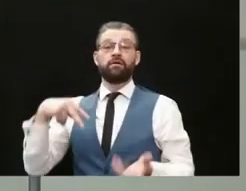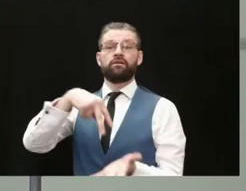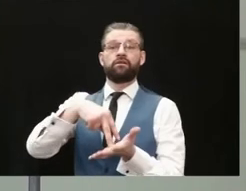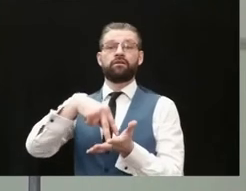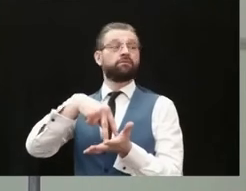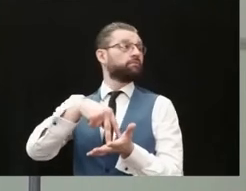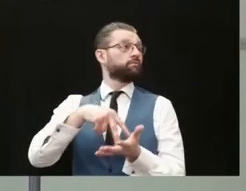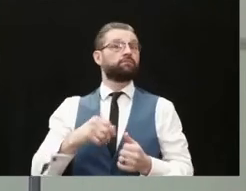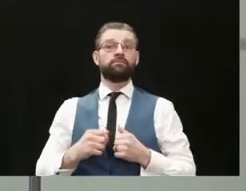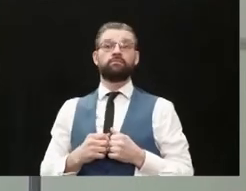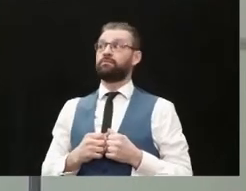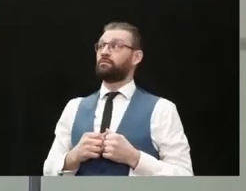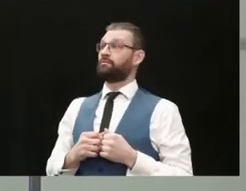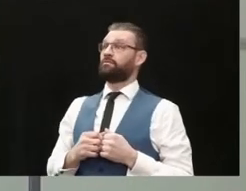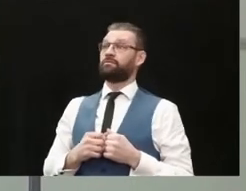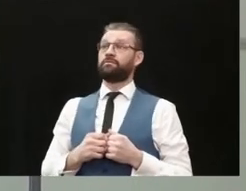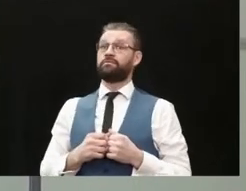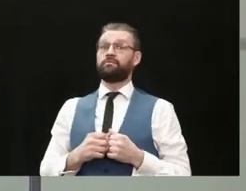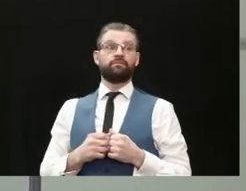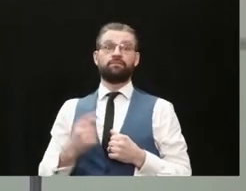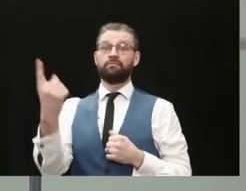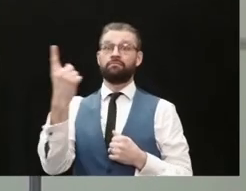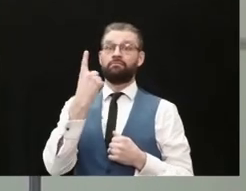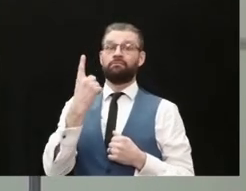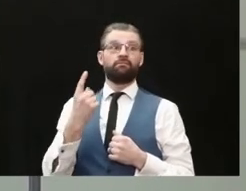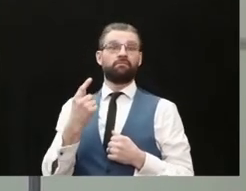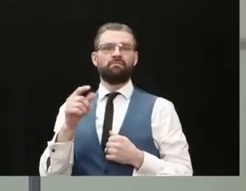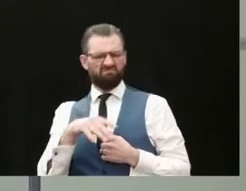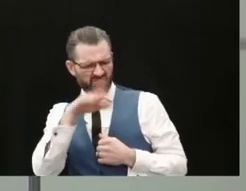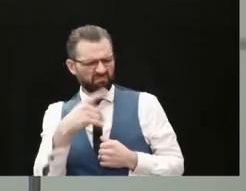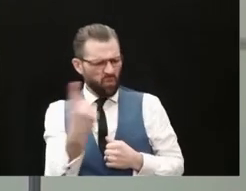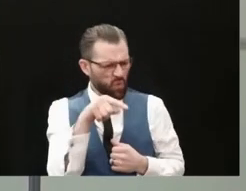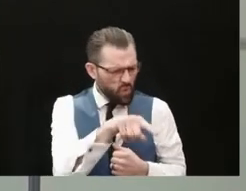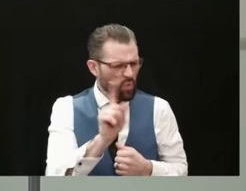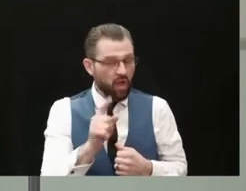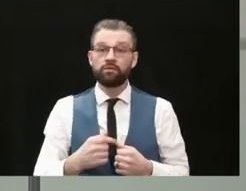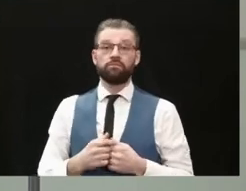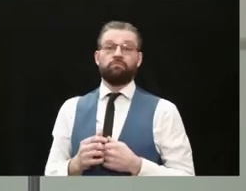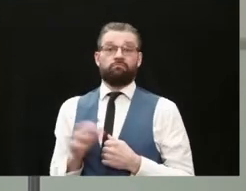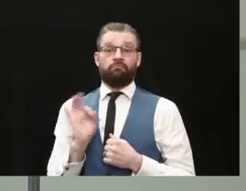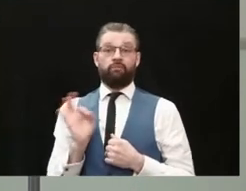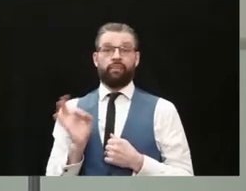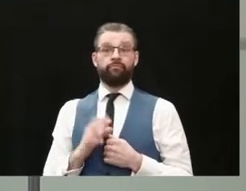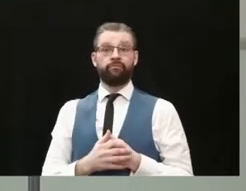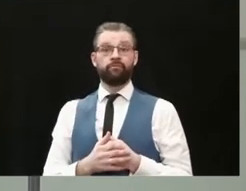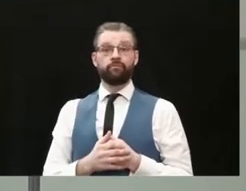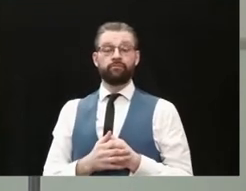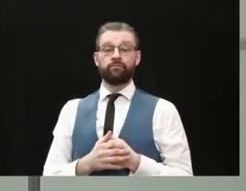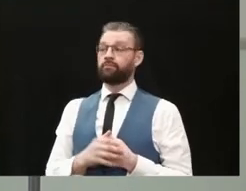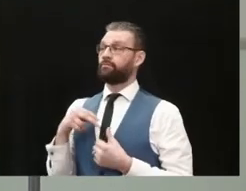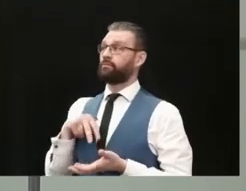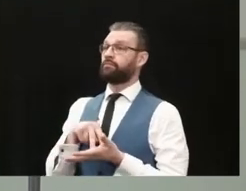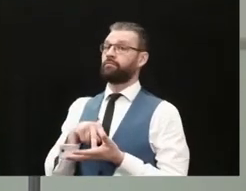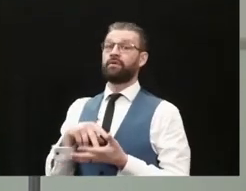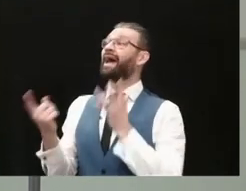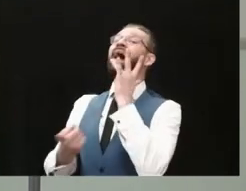runway of Britain's major airport, and you'd think someone would come along and say, what the devil are you doing here? But nobody came. And then